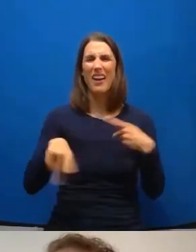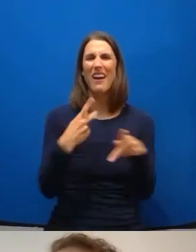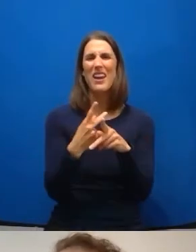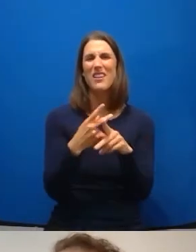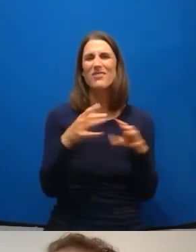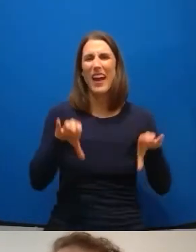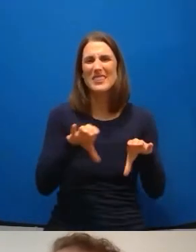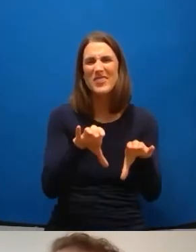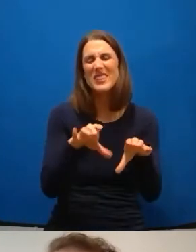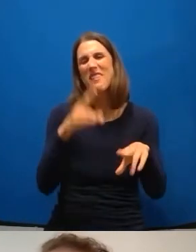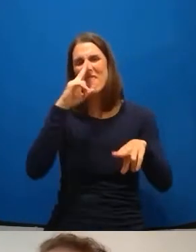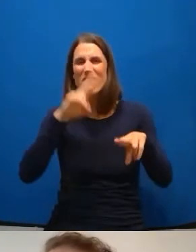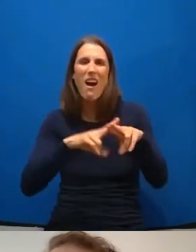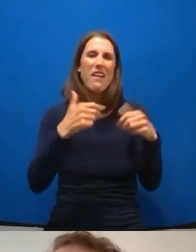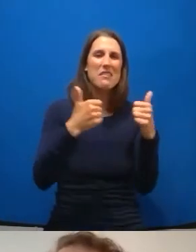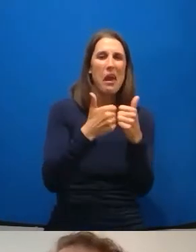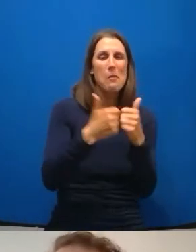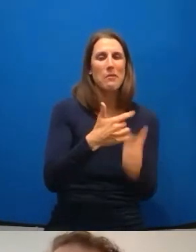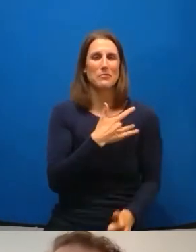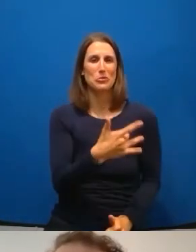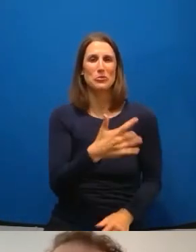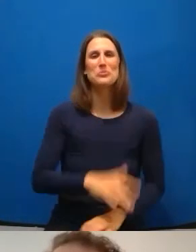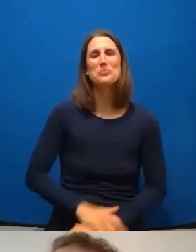that, something fun.